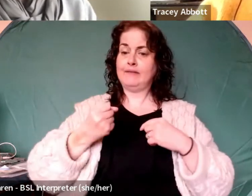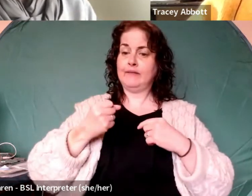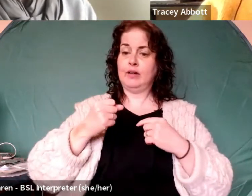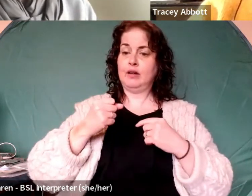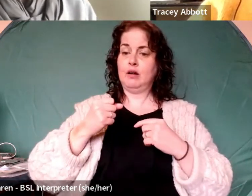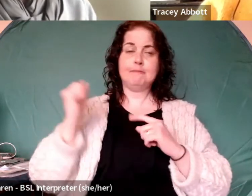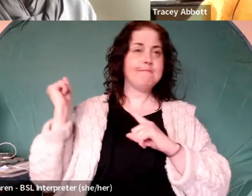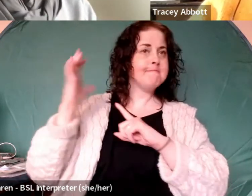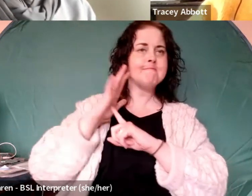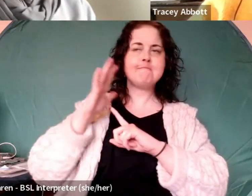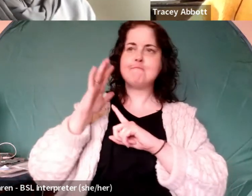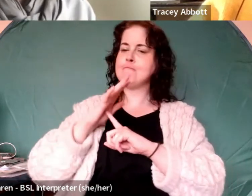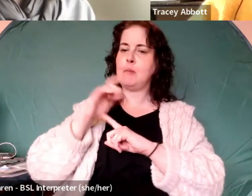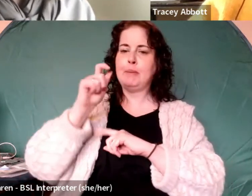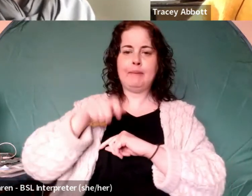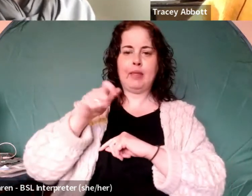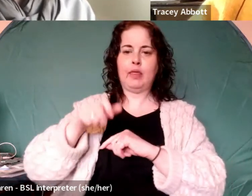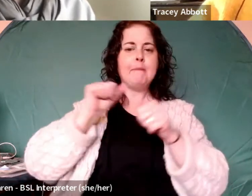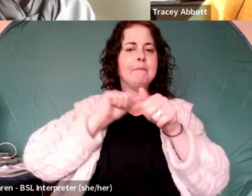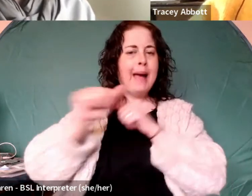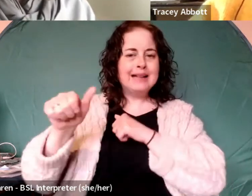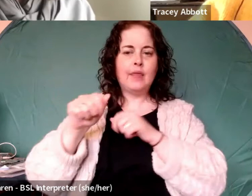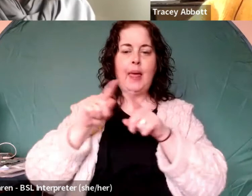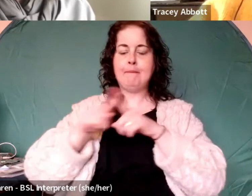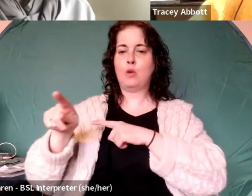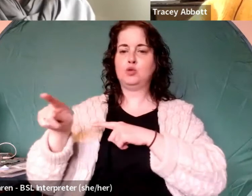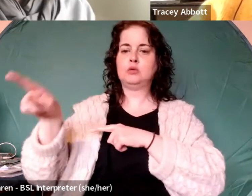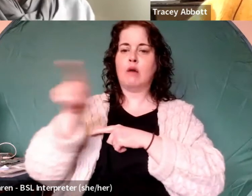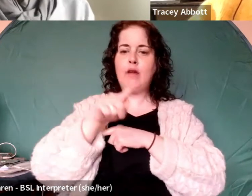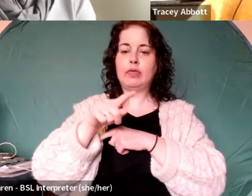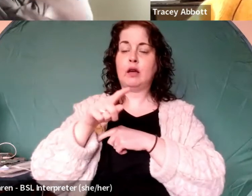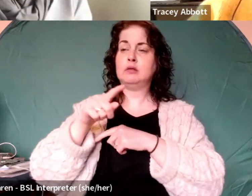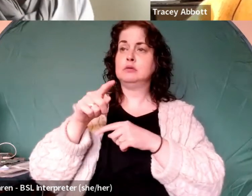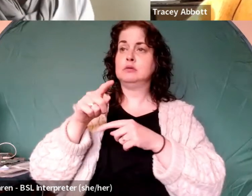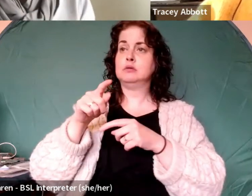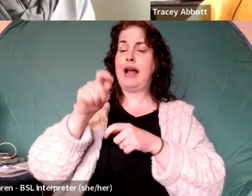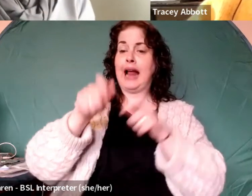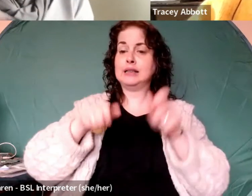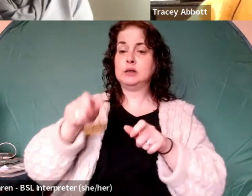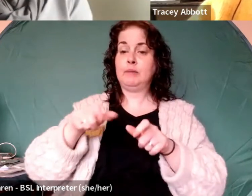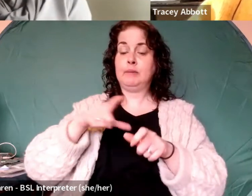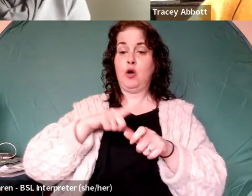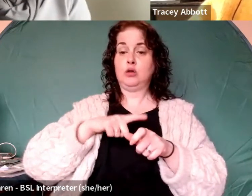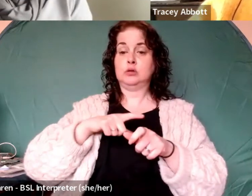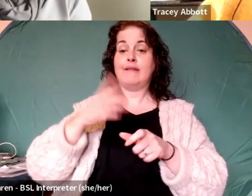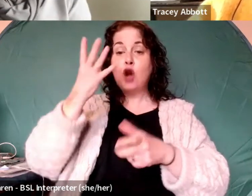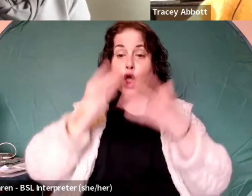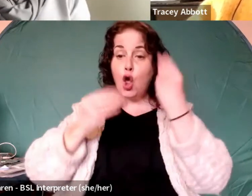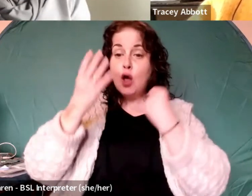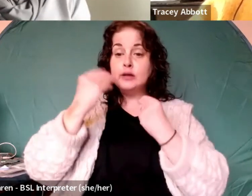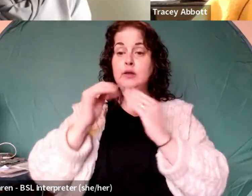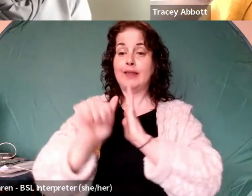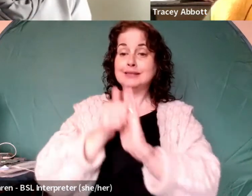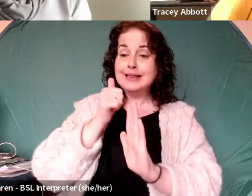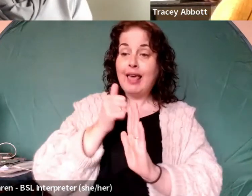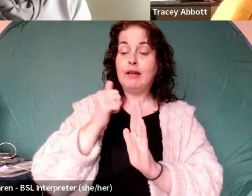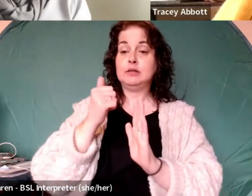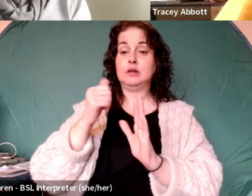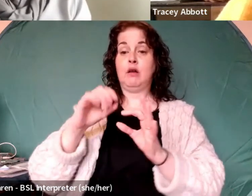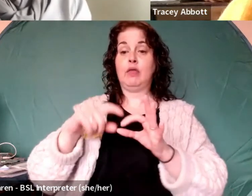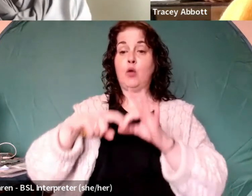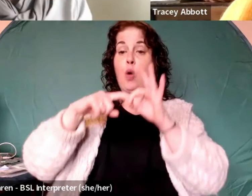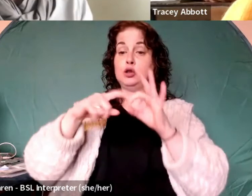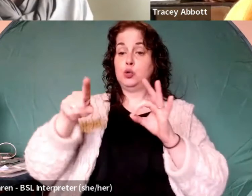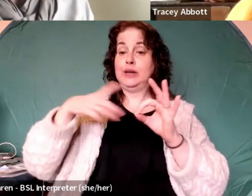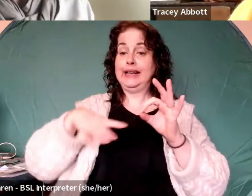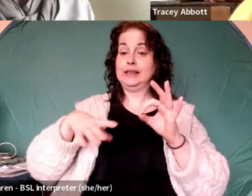premium candidates. They're better than most of your standard candidates, because they've learnt all of the skills and qualities you